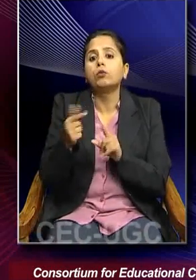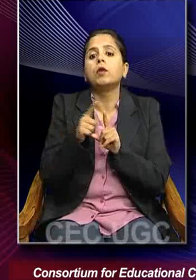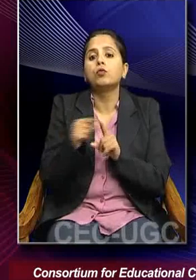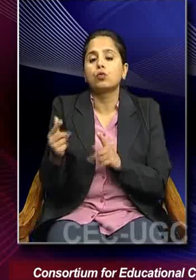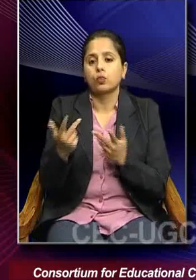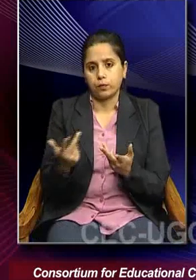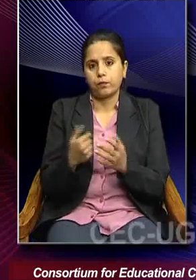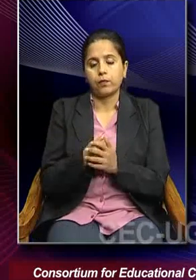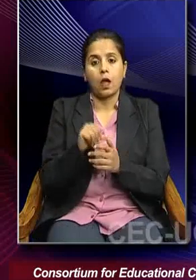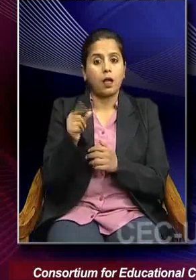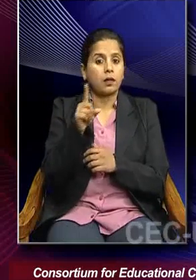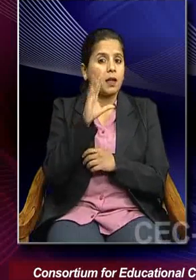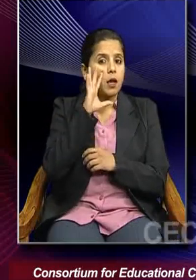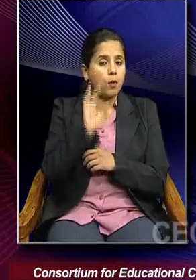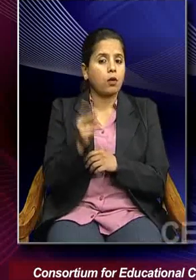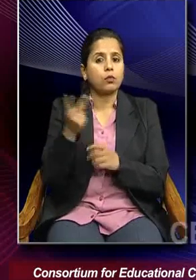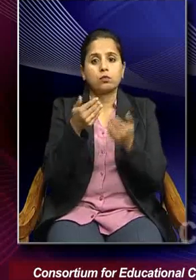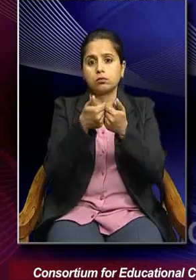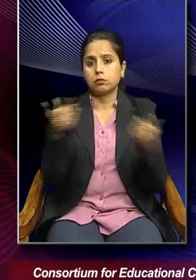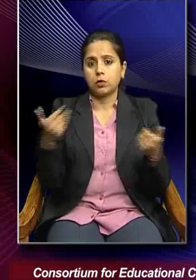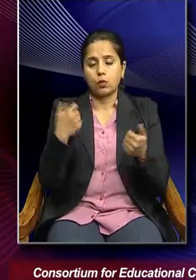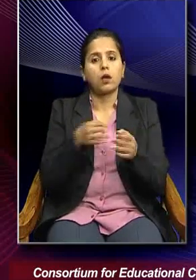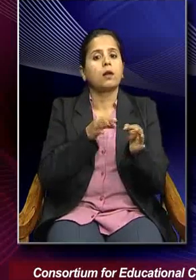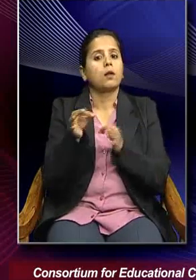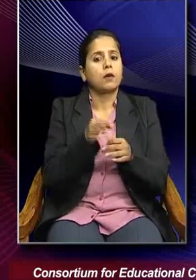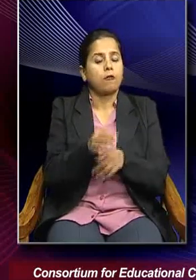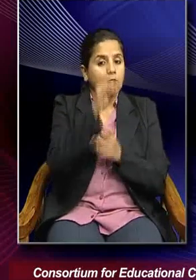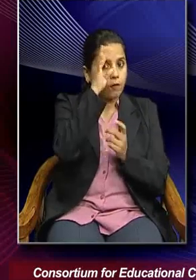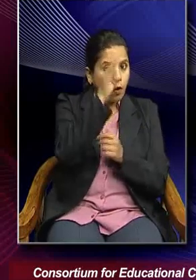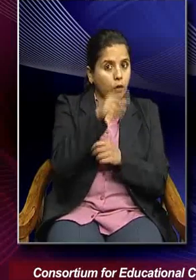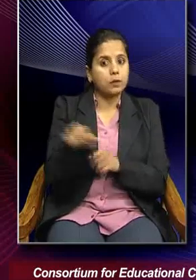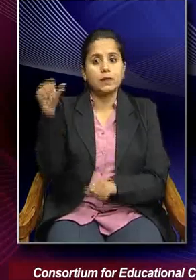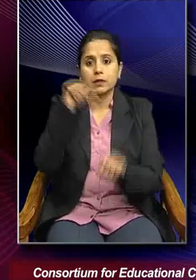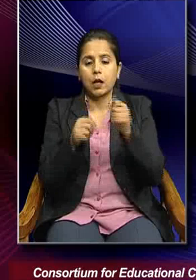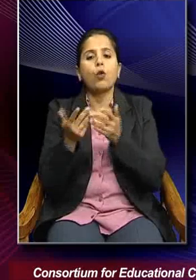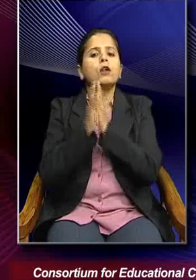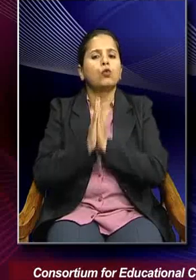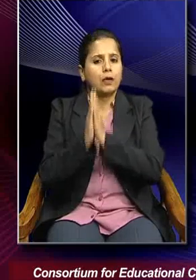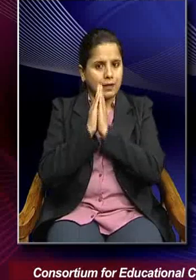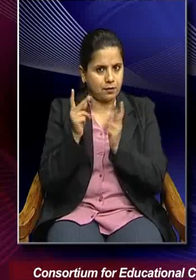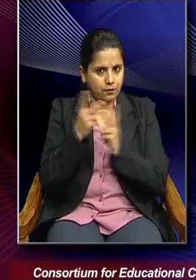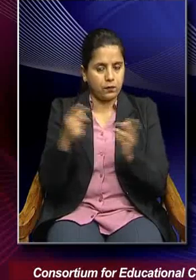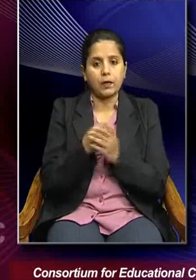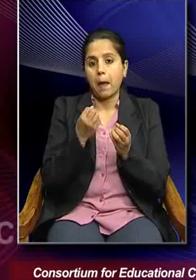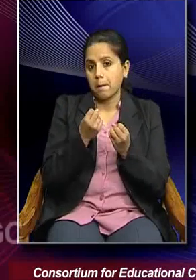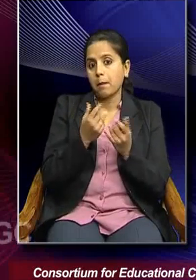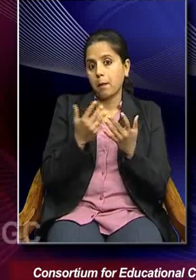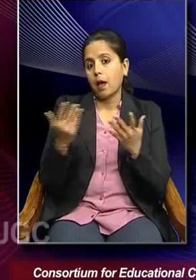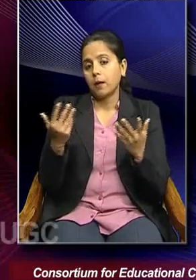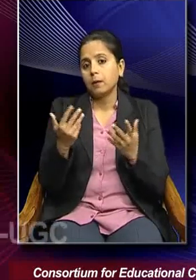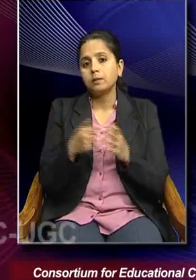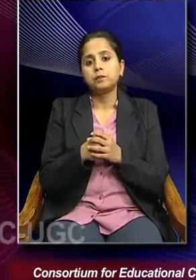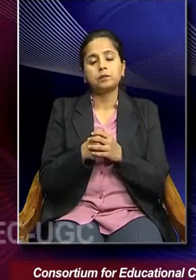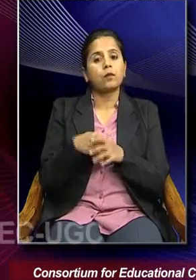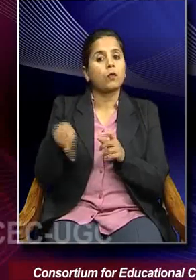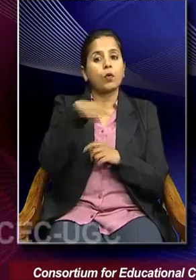Another very important distinction I would like to make between philosophy and religion, because many of